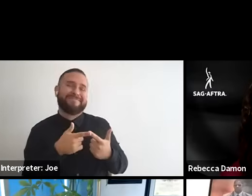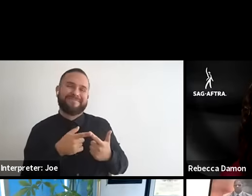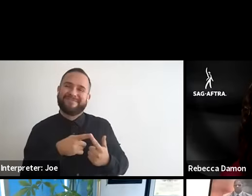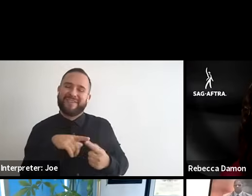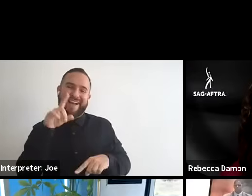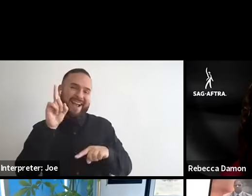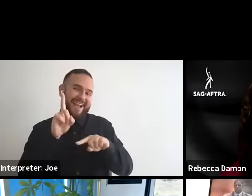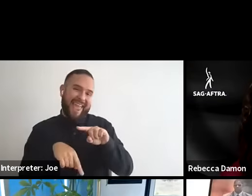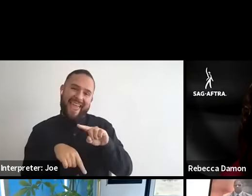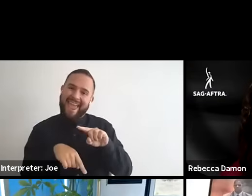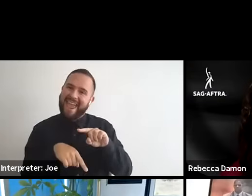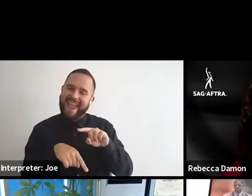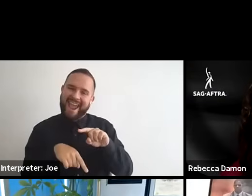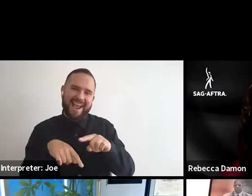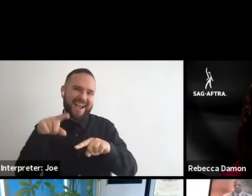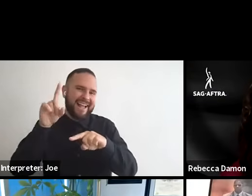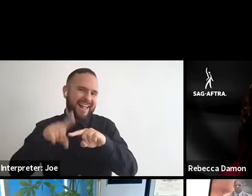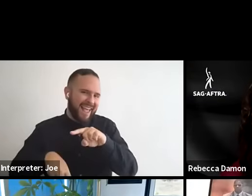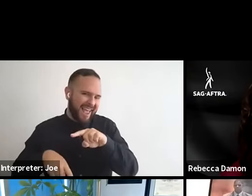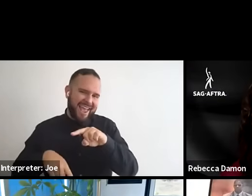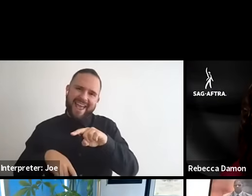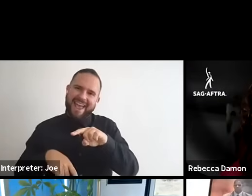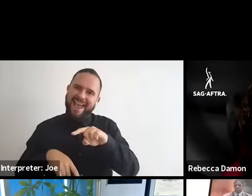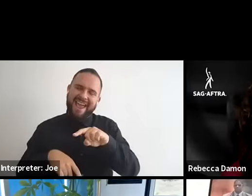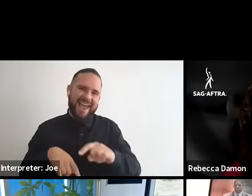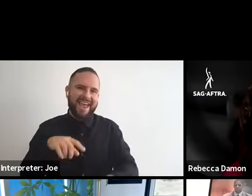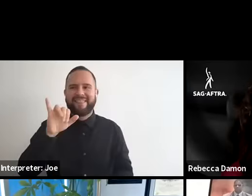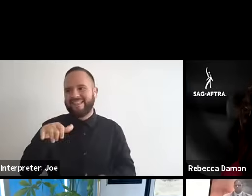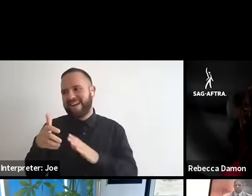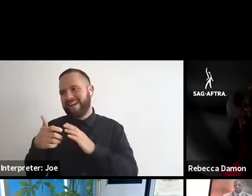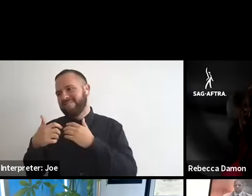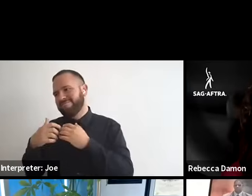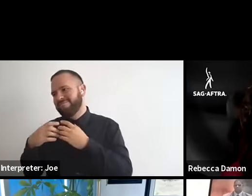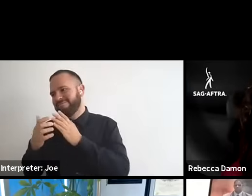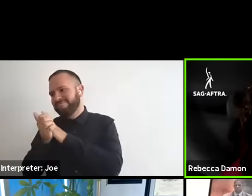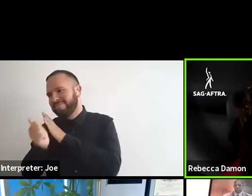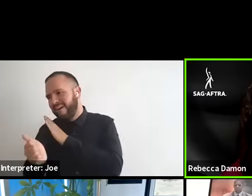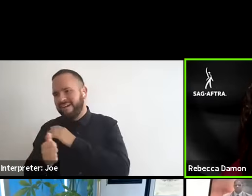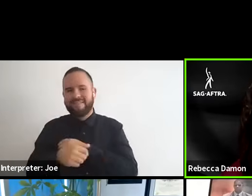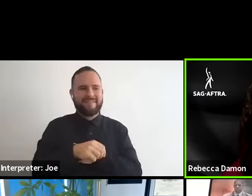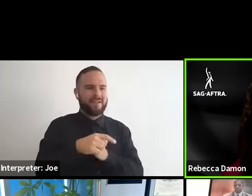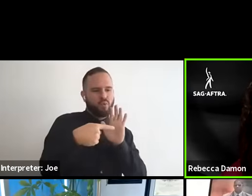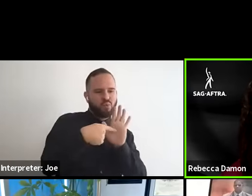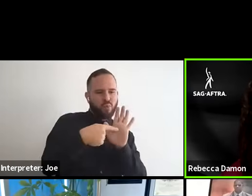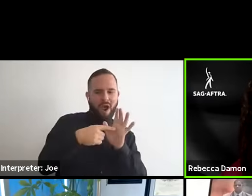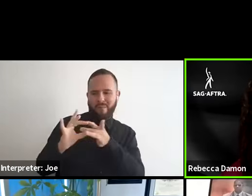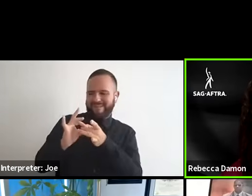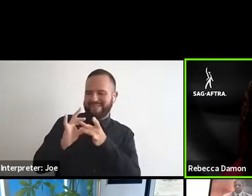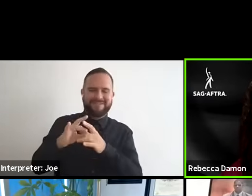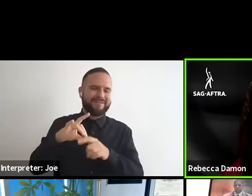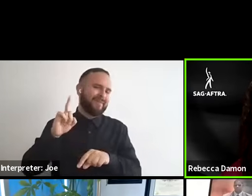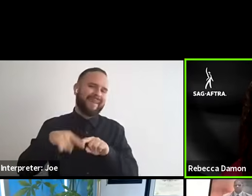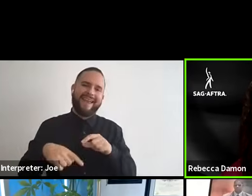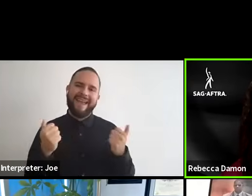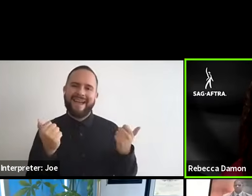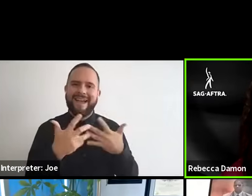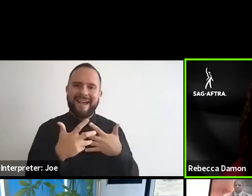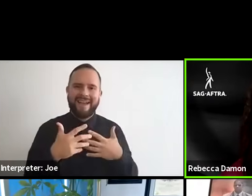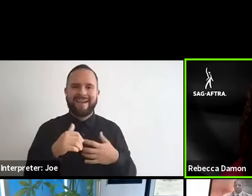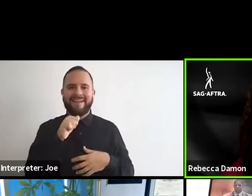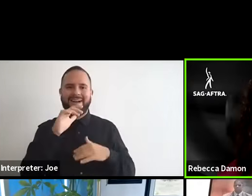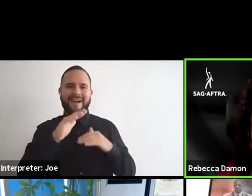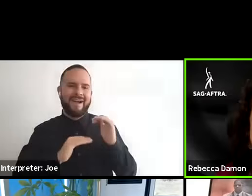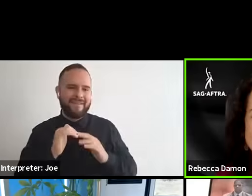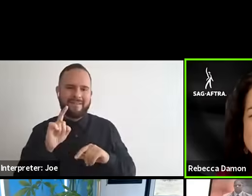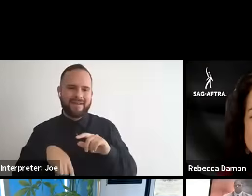a talent and rep relationship. I like the idea of, things will not change unless you